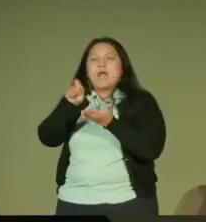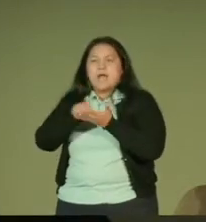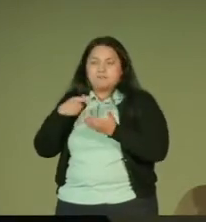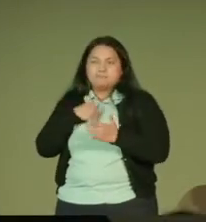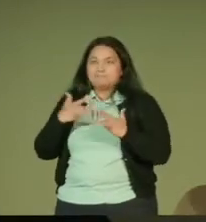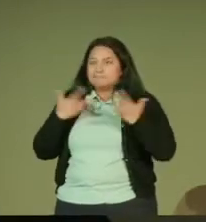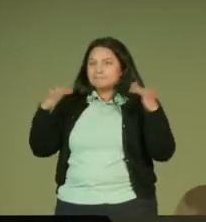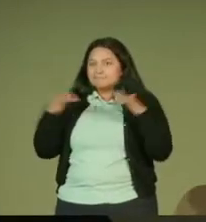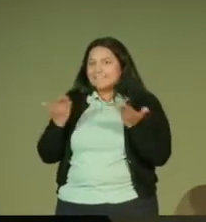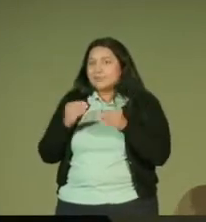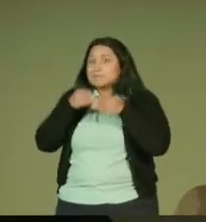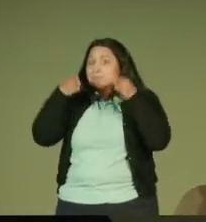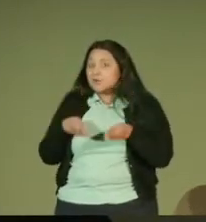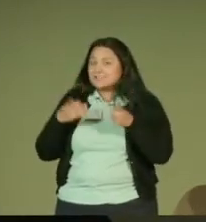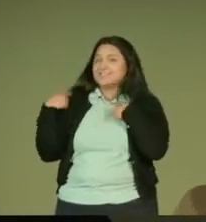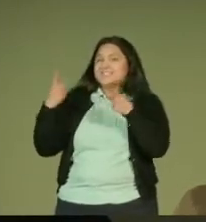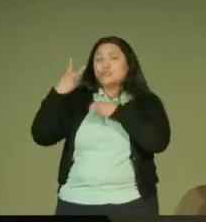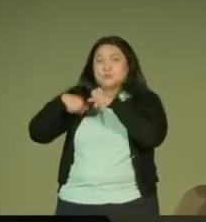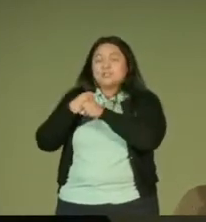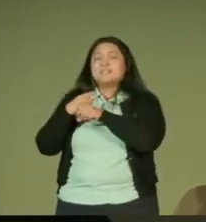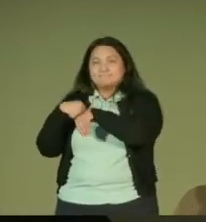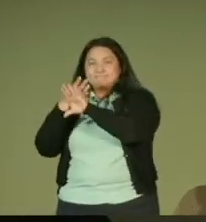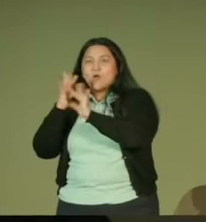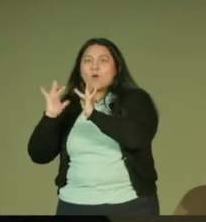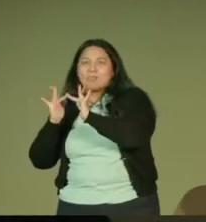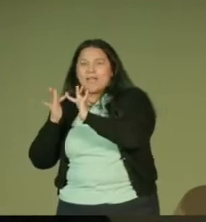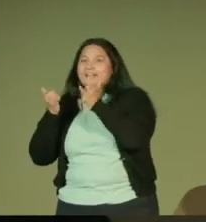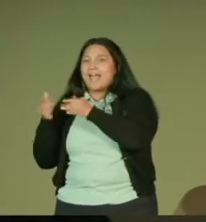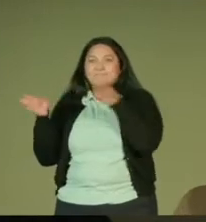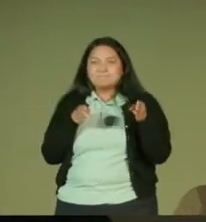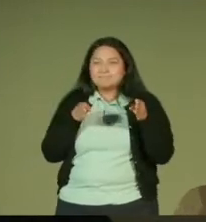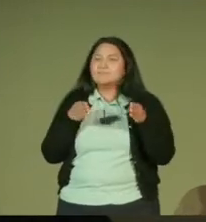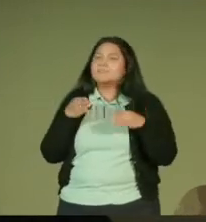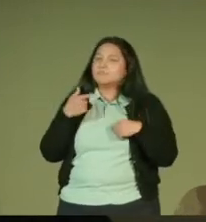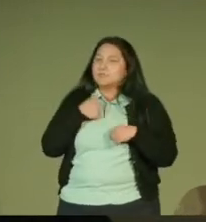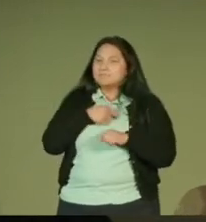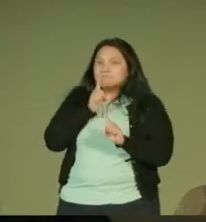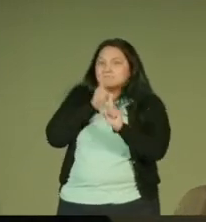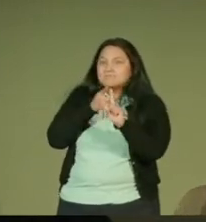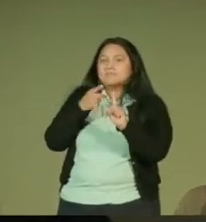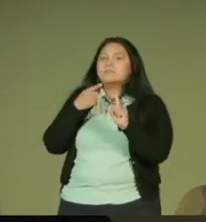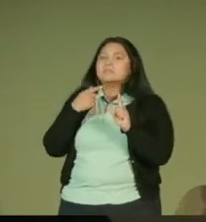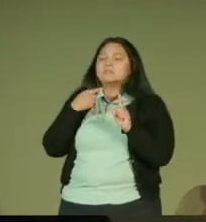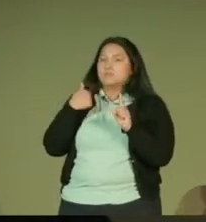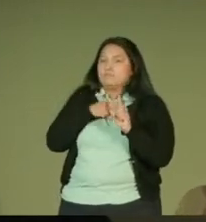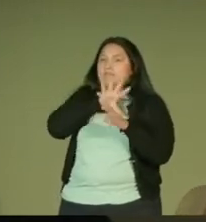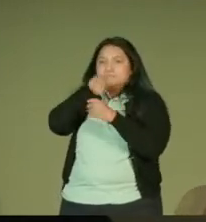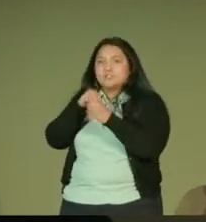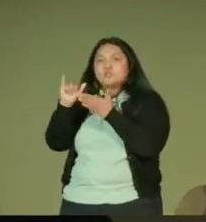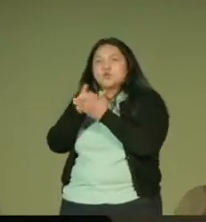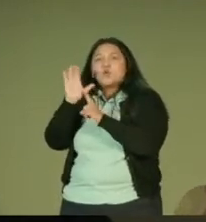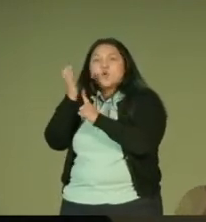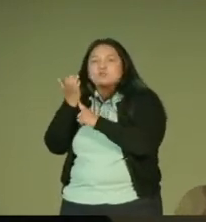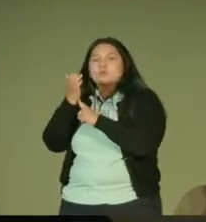after 2 years of virtual programming. The Penn World Voices Festival has been a fixture on the New York cultural scene. I've loved